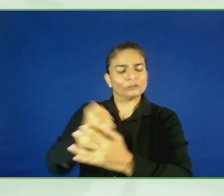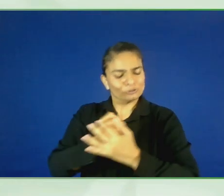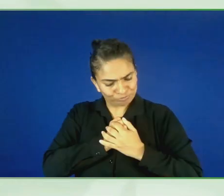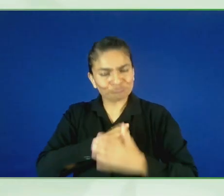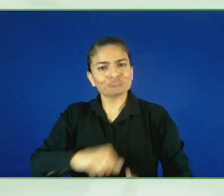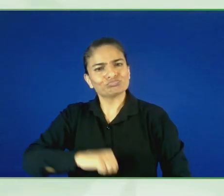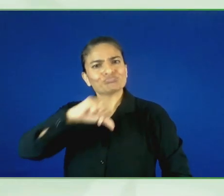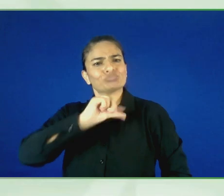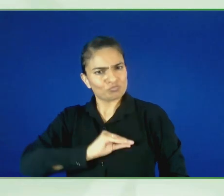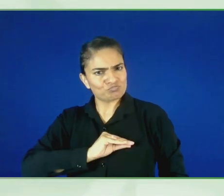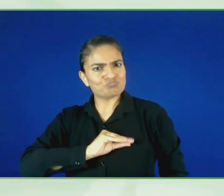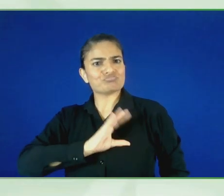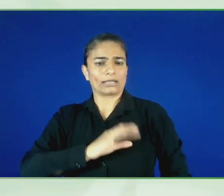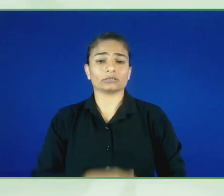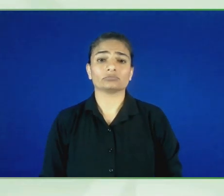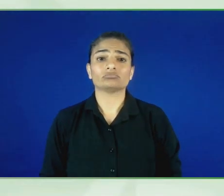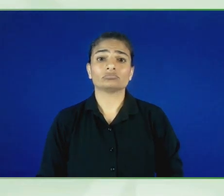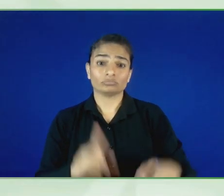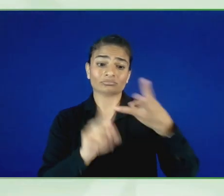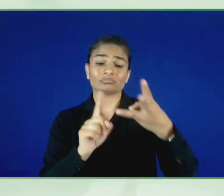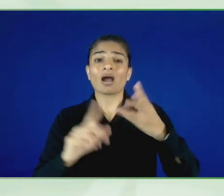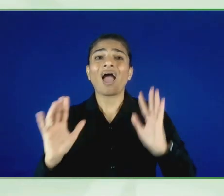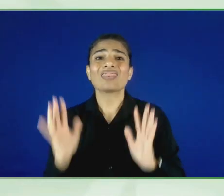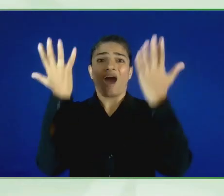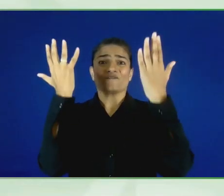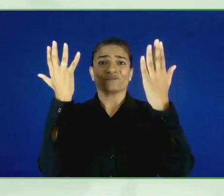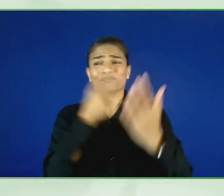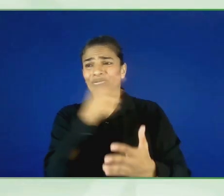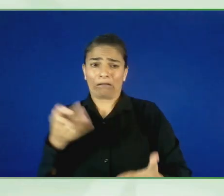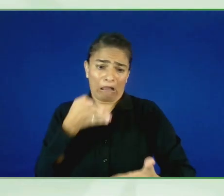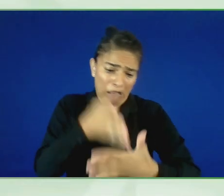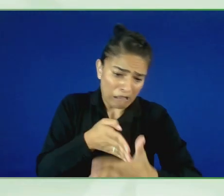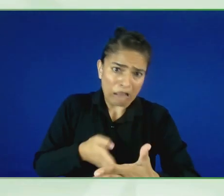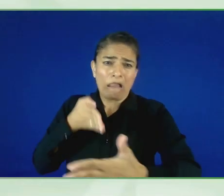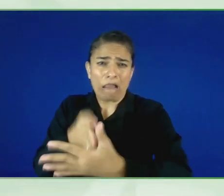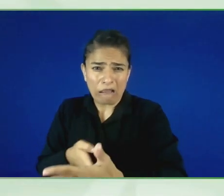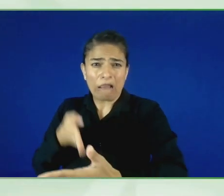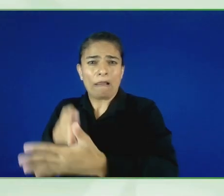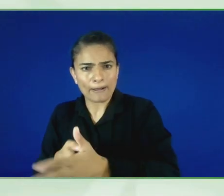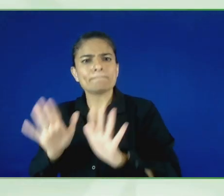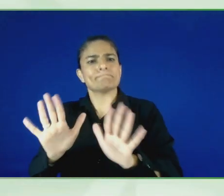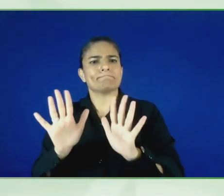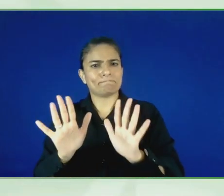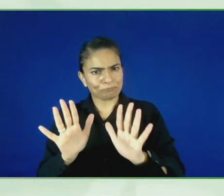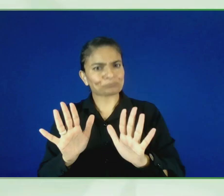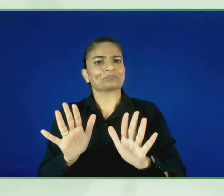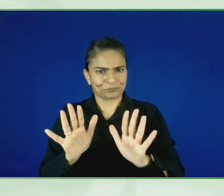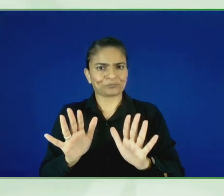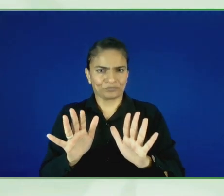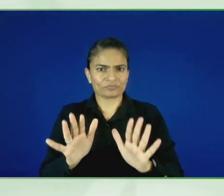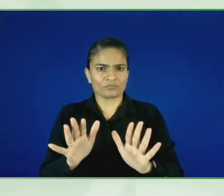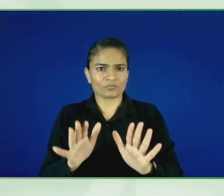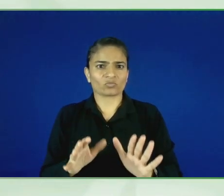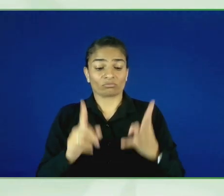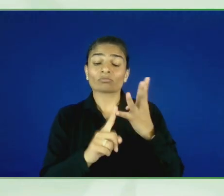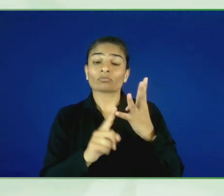in life. And then the third one really is role model those behaviors and